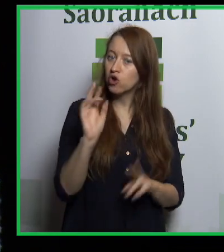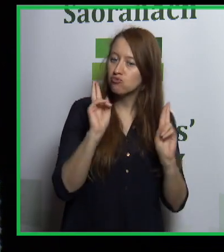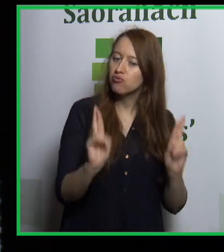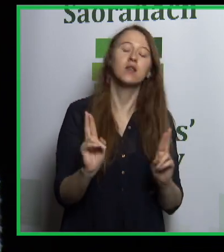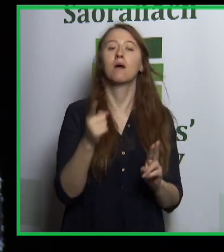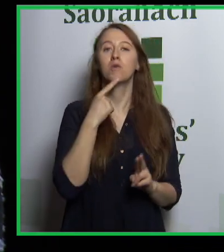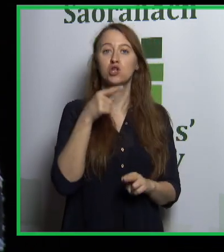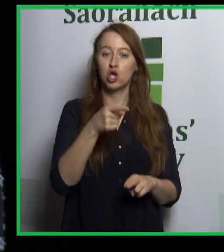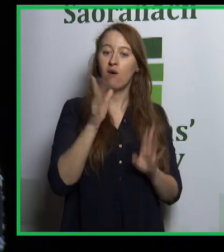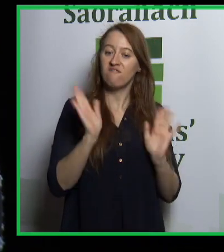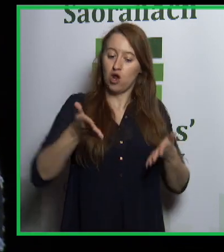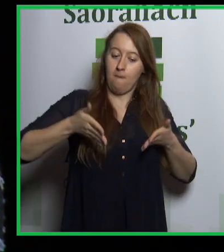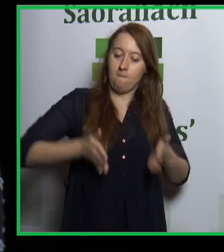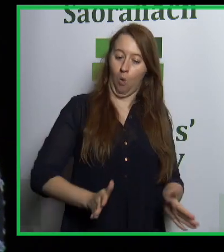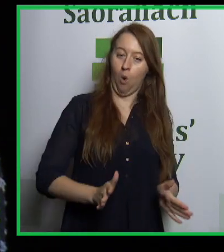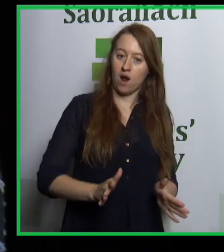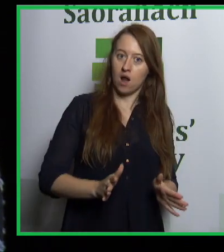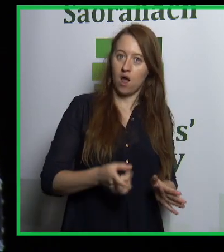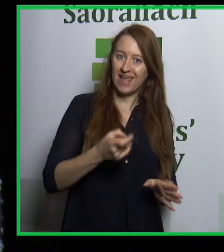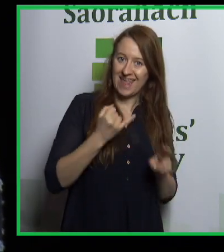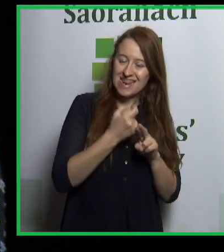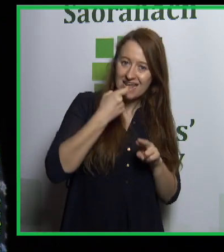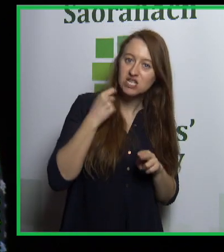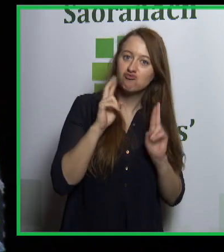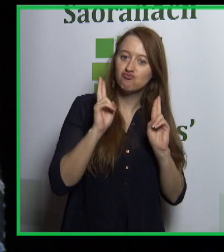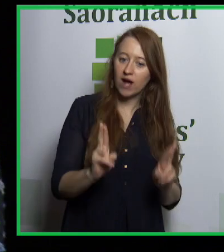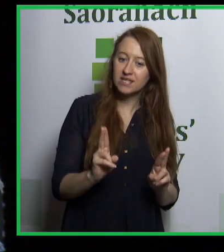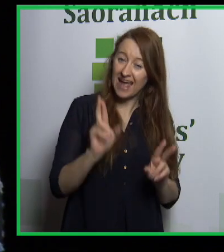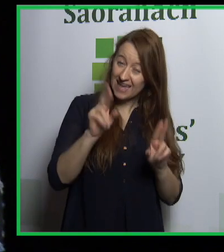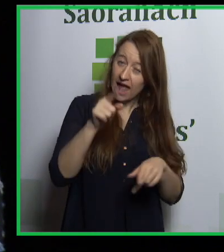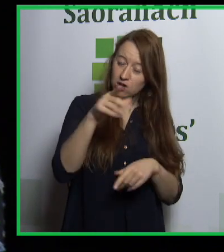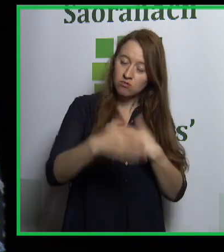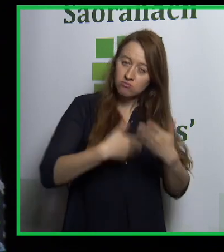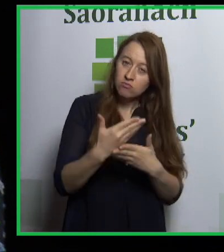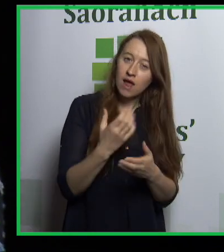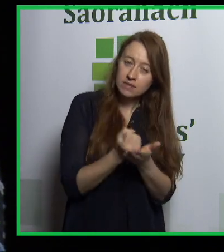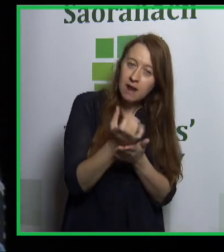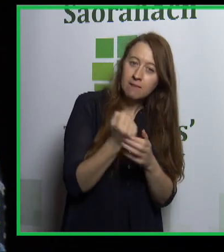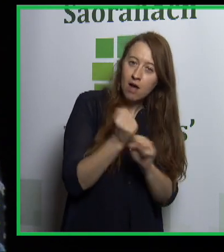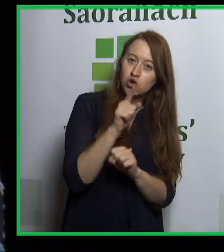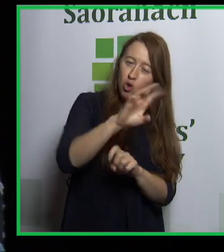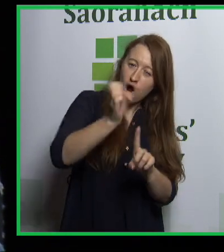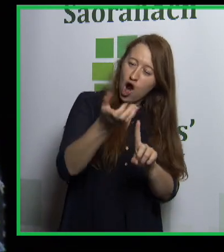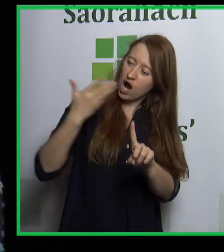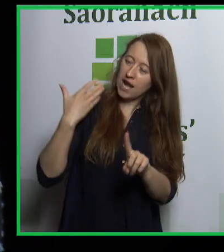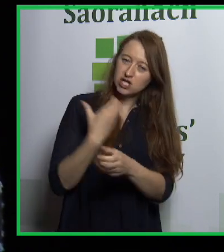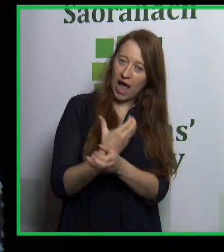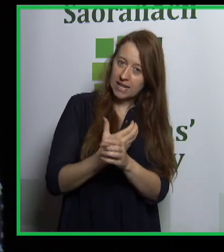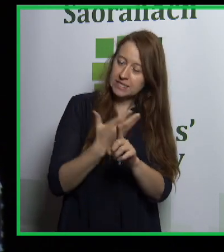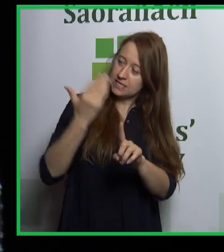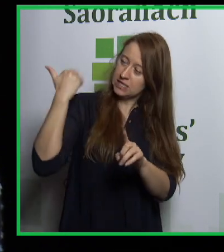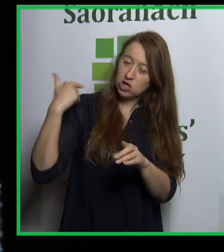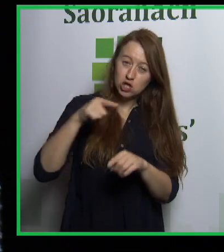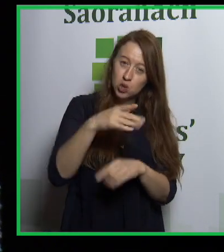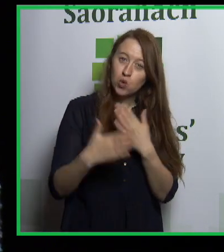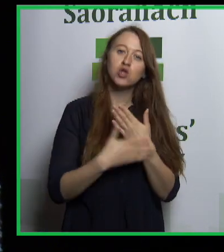abuse disorder. Can you talk us through those early formative years that led to you